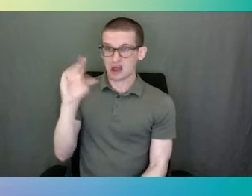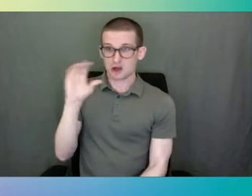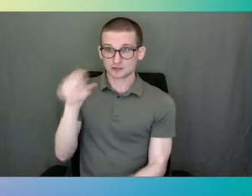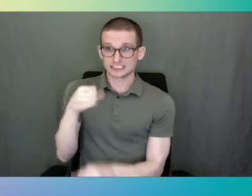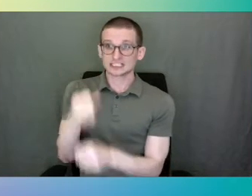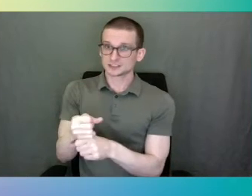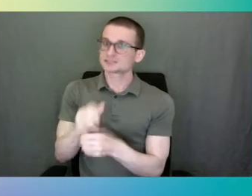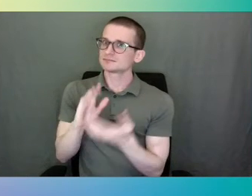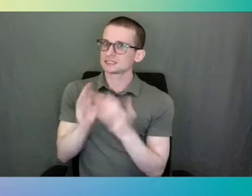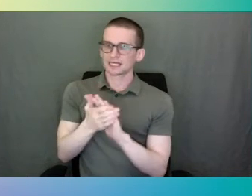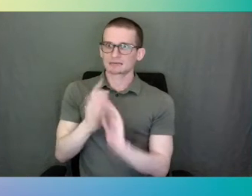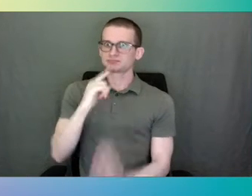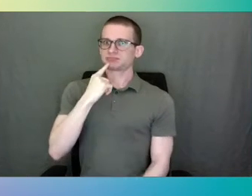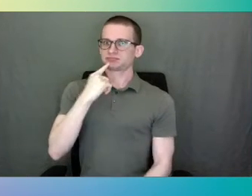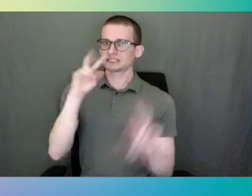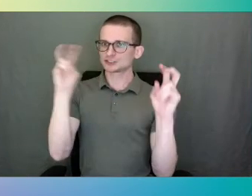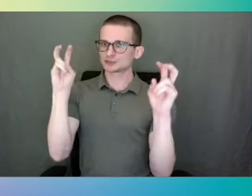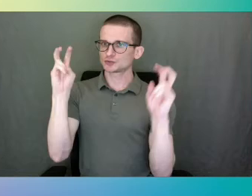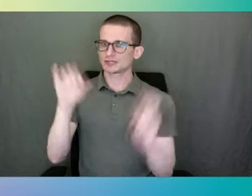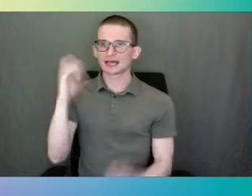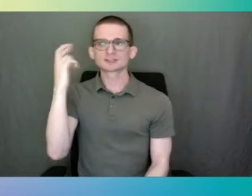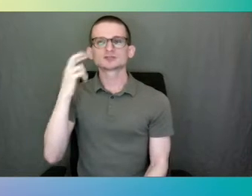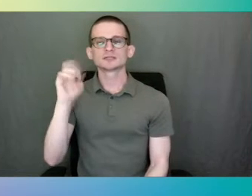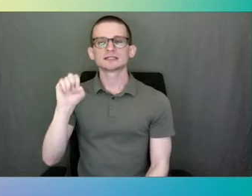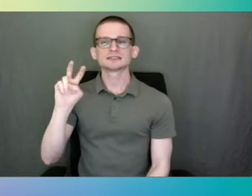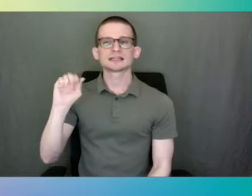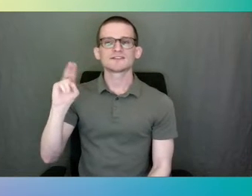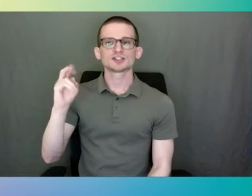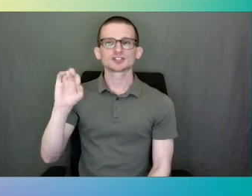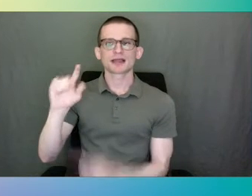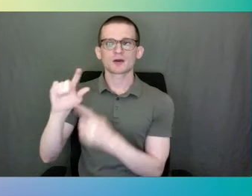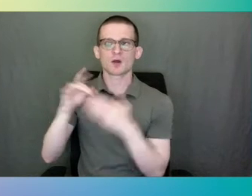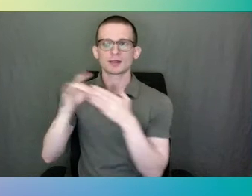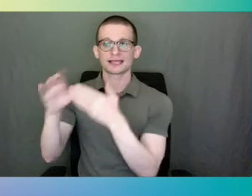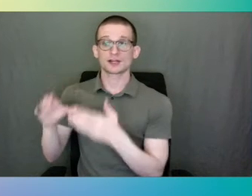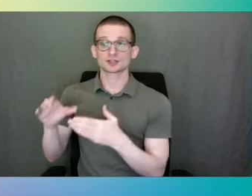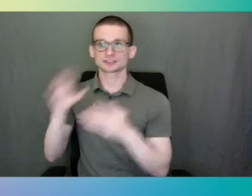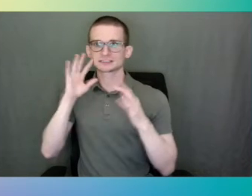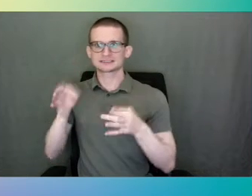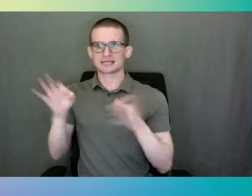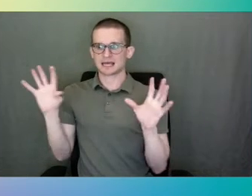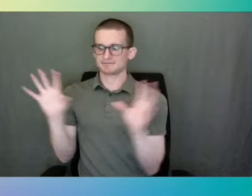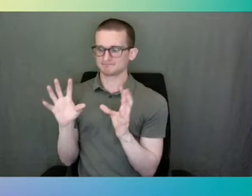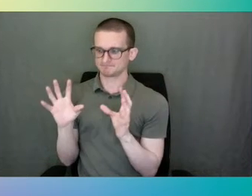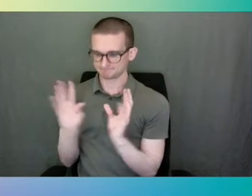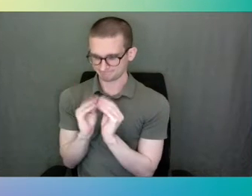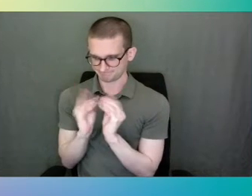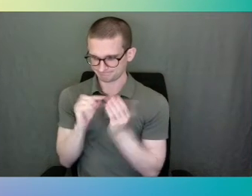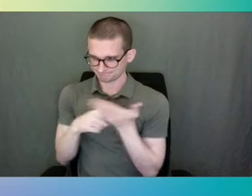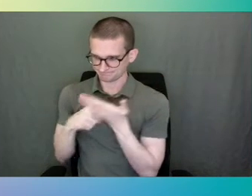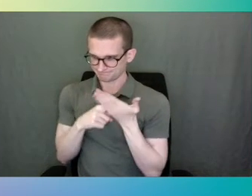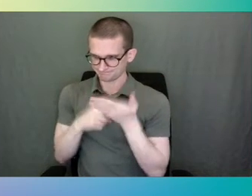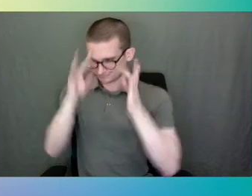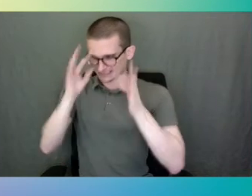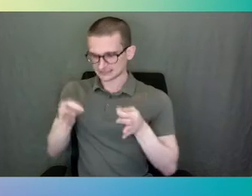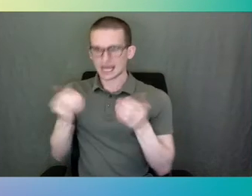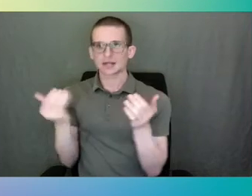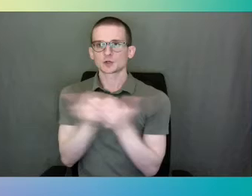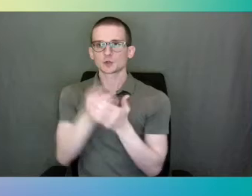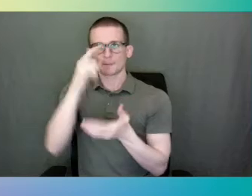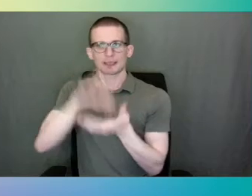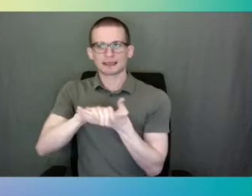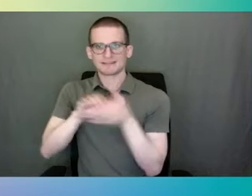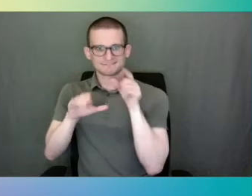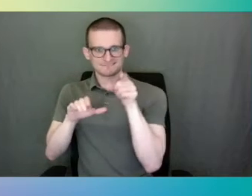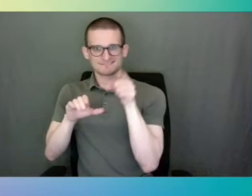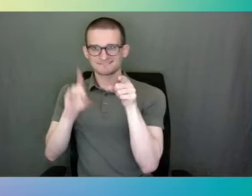why evangelical leaders got together and decided to create the doctrine of inerrancy in 1978 in Chicago. So